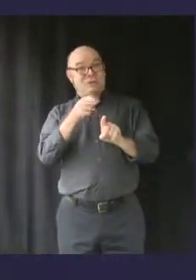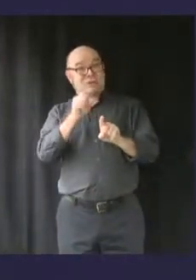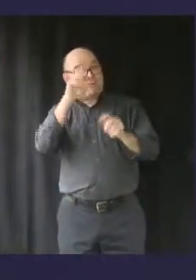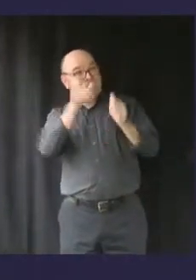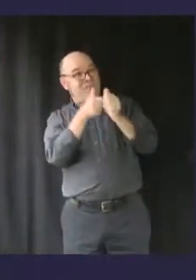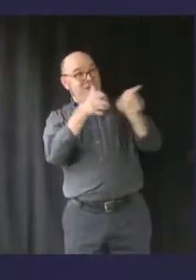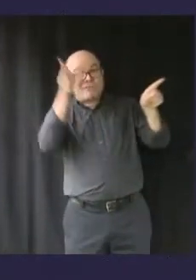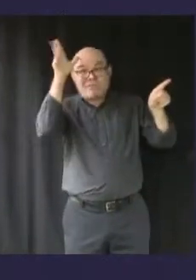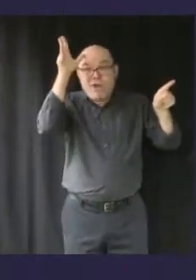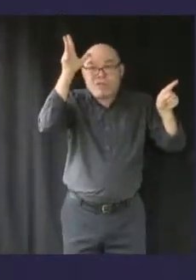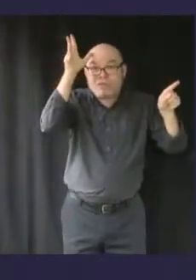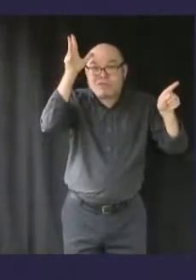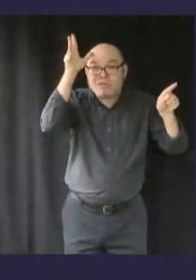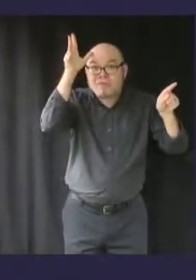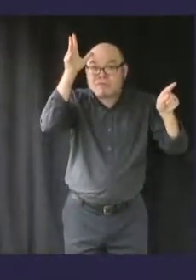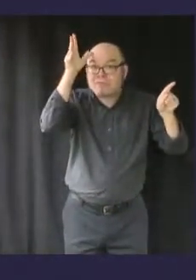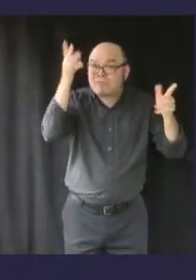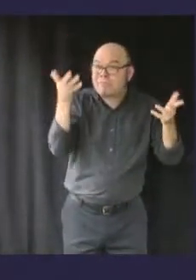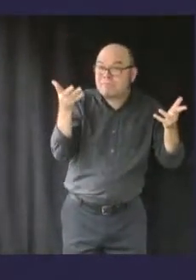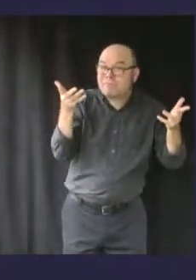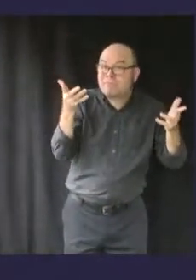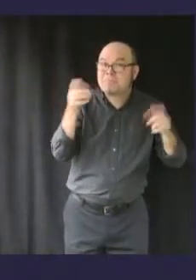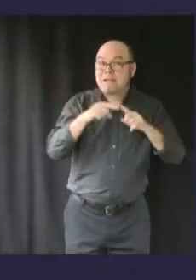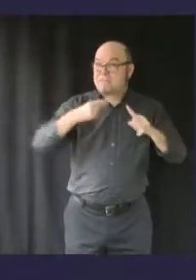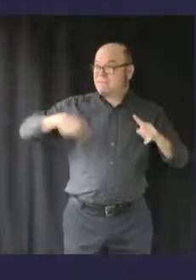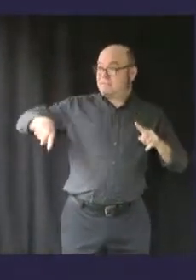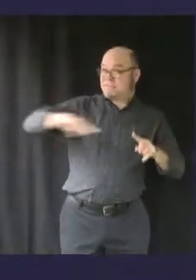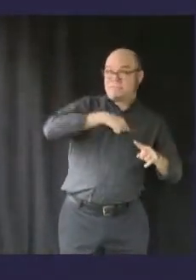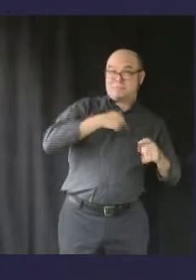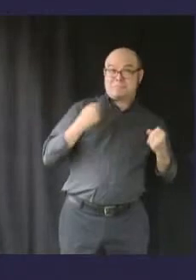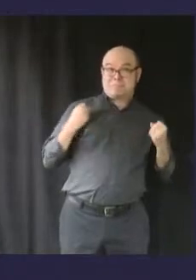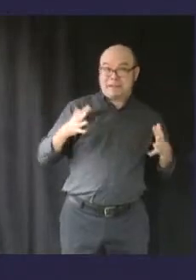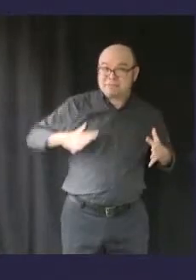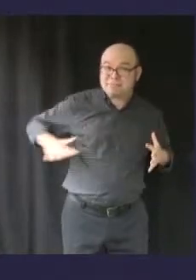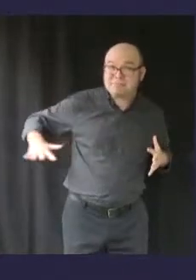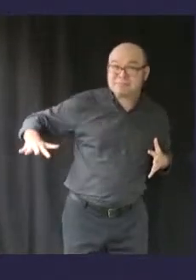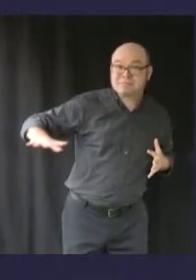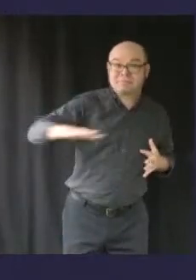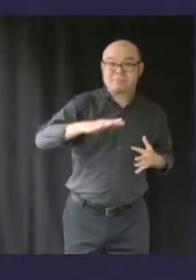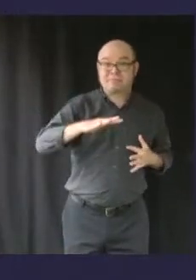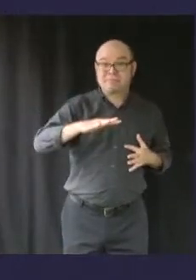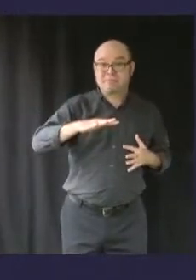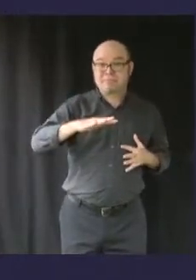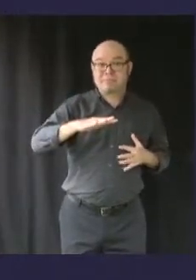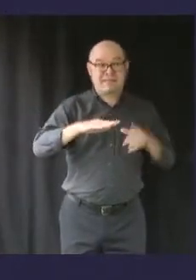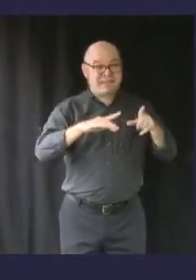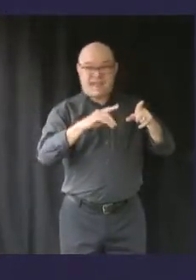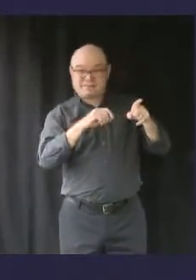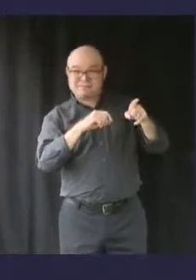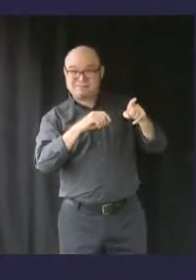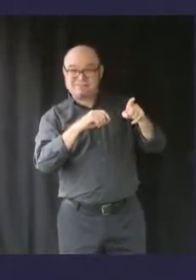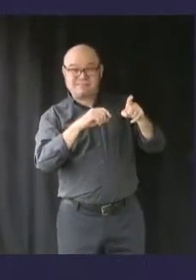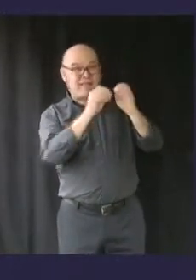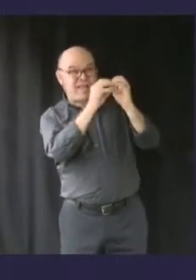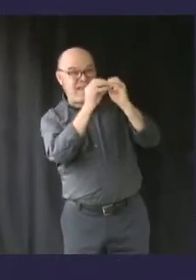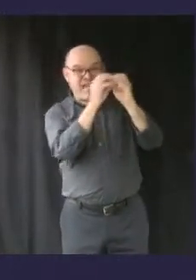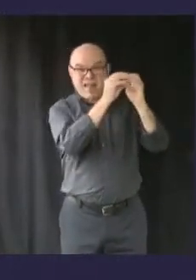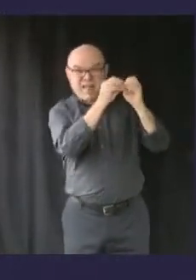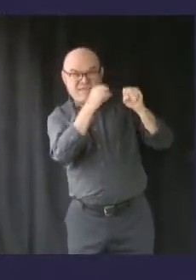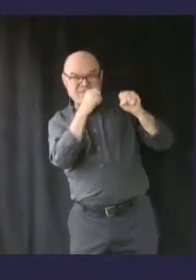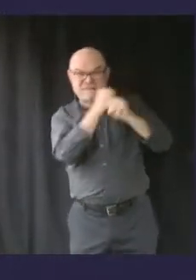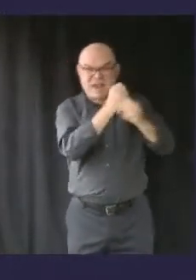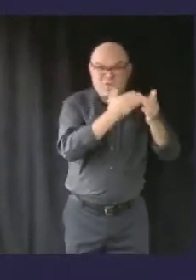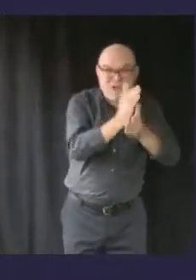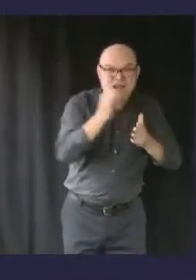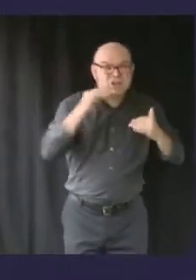this state and all around this nation who are engaged in some way in this fight for human rights, in this fight for democracy because